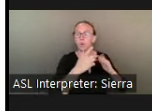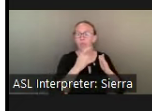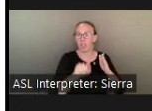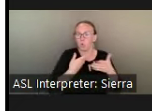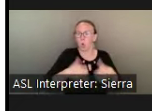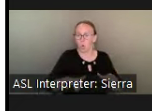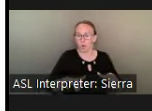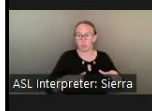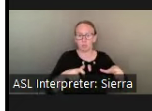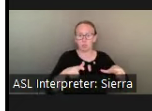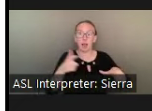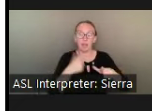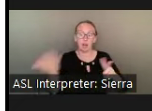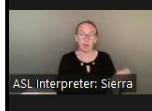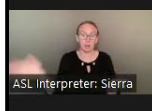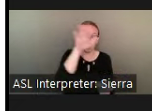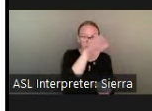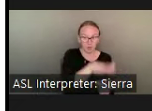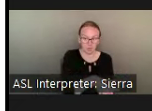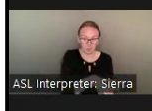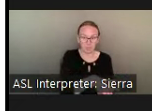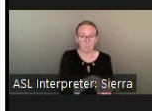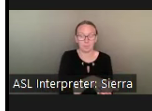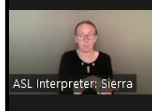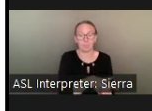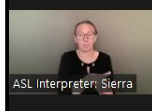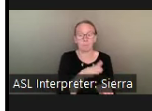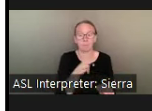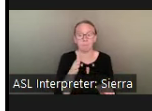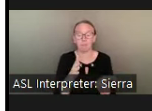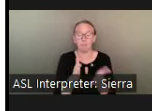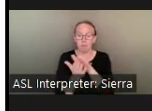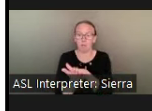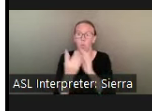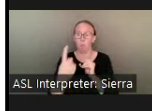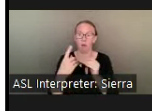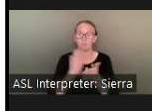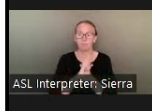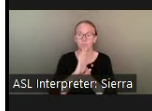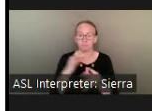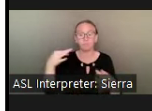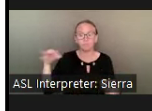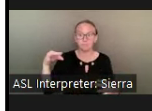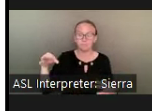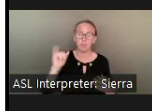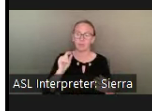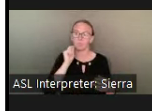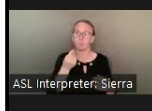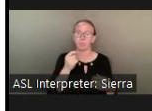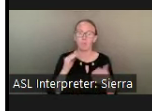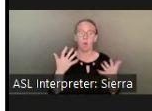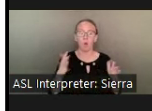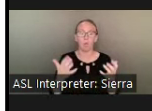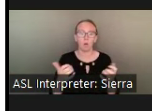wet pulp, and then you press them together to make one unified sheet with one image, which is great for if you wanted to have a sheet with something on it already to draw on